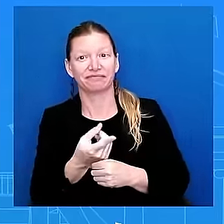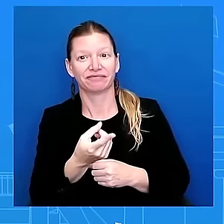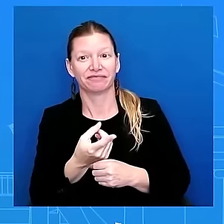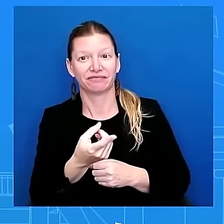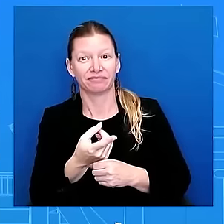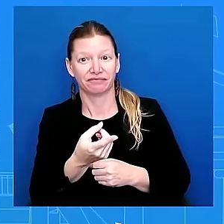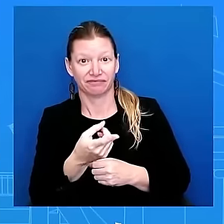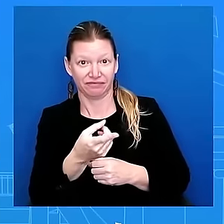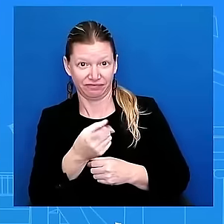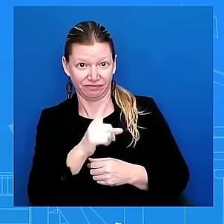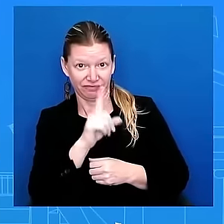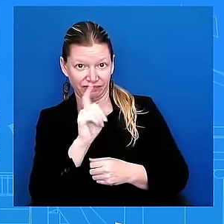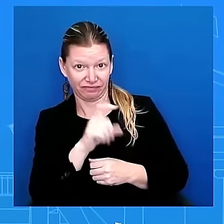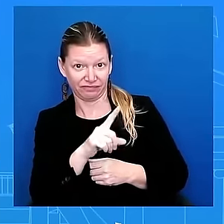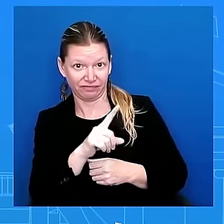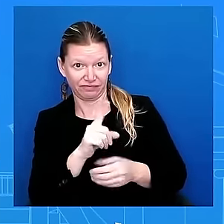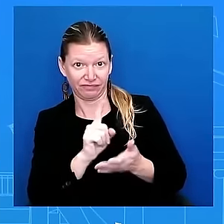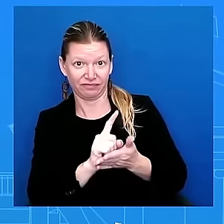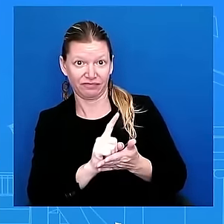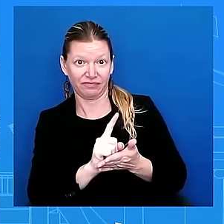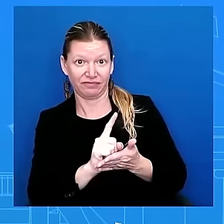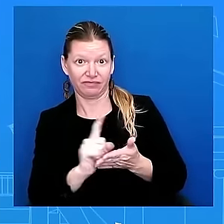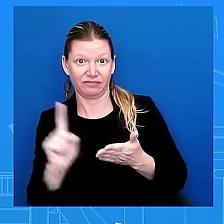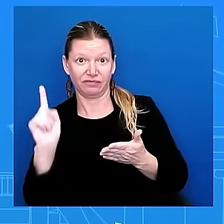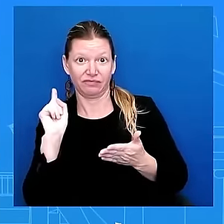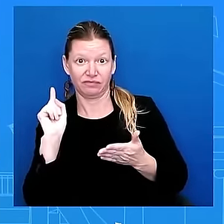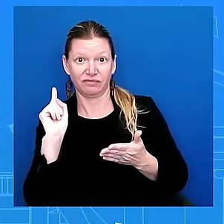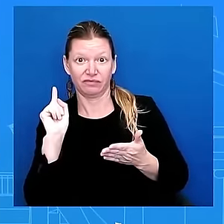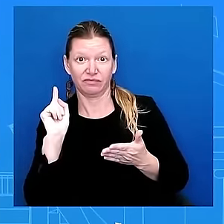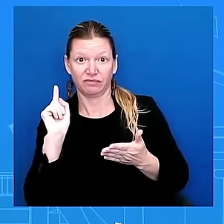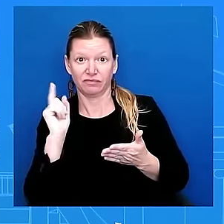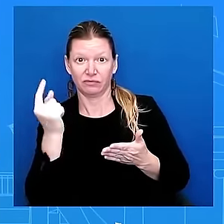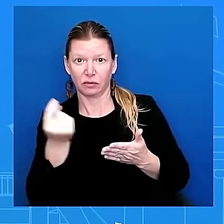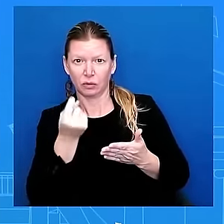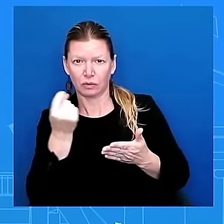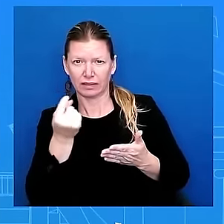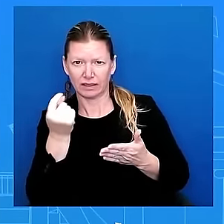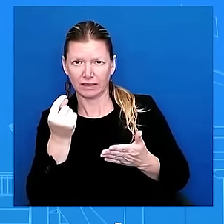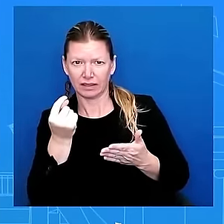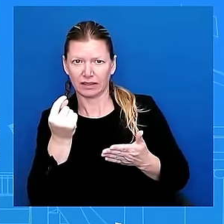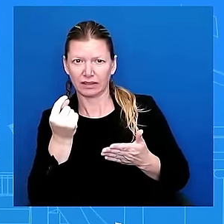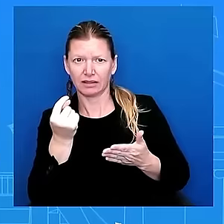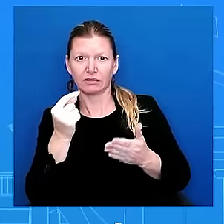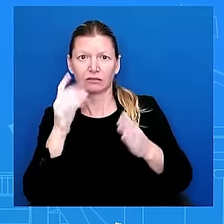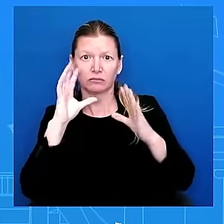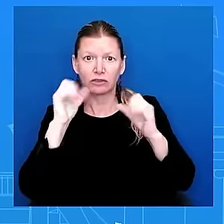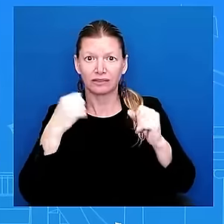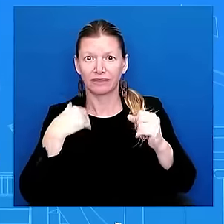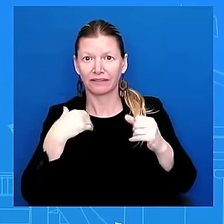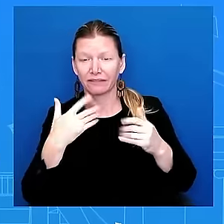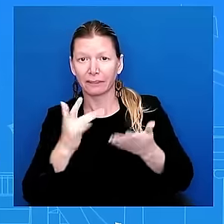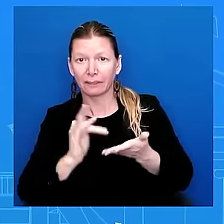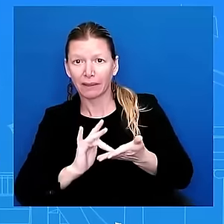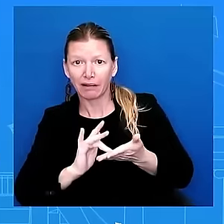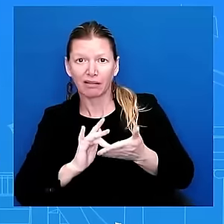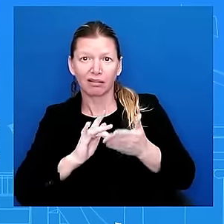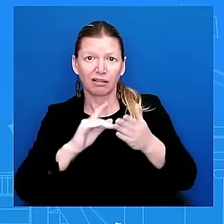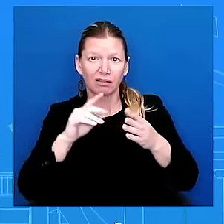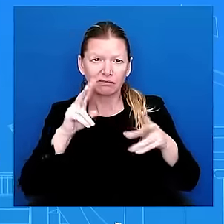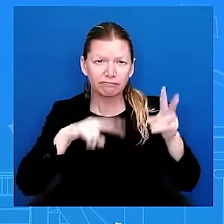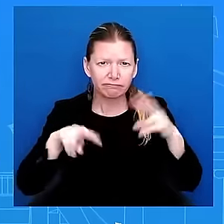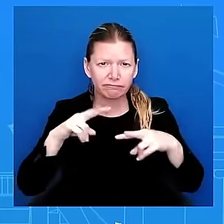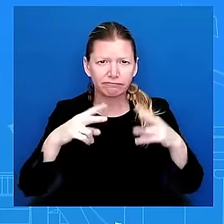you were asked if the president had any medical examinations since his physical in February, or that included the time period after the debate. You